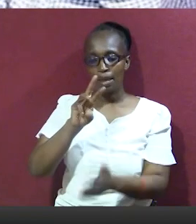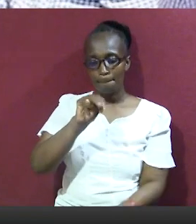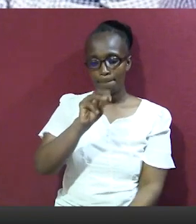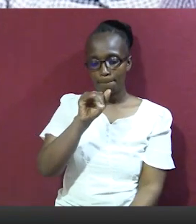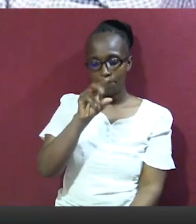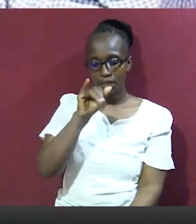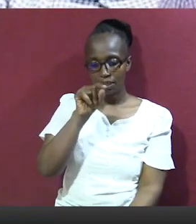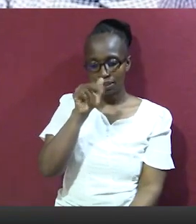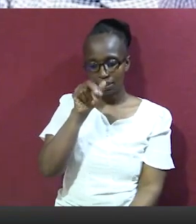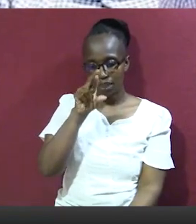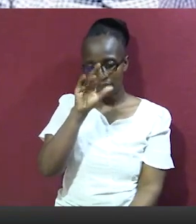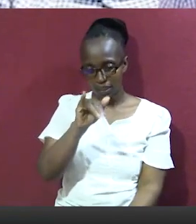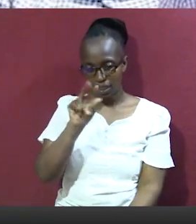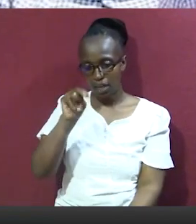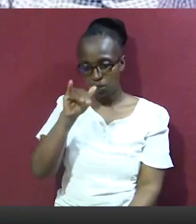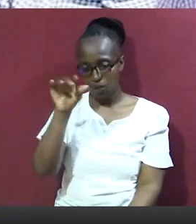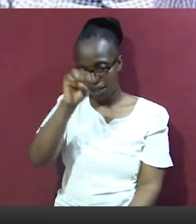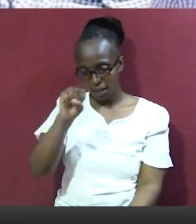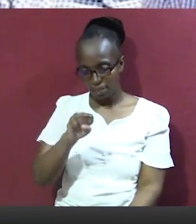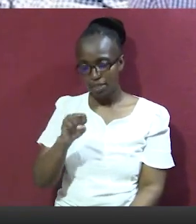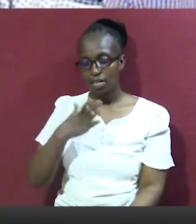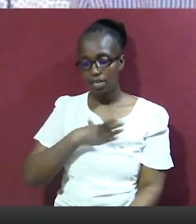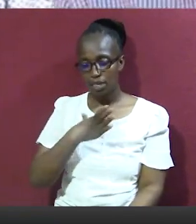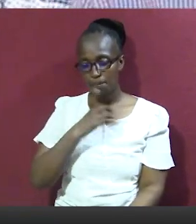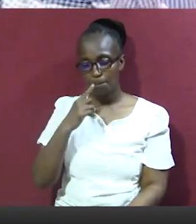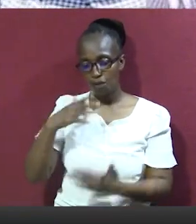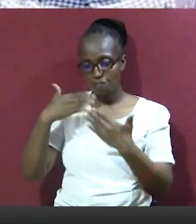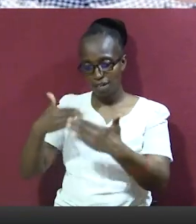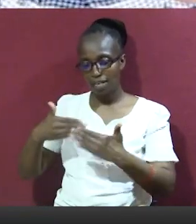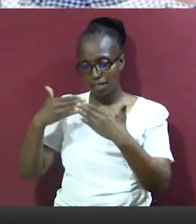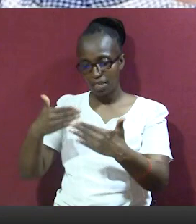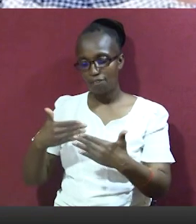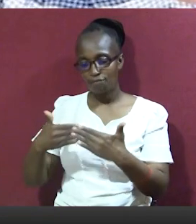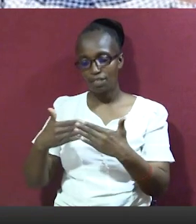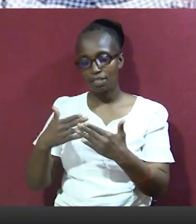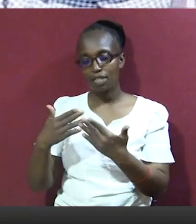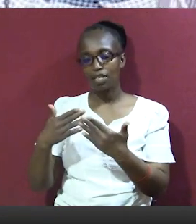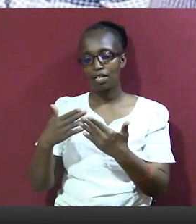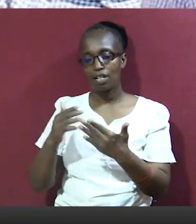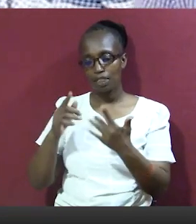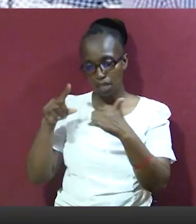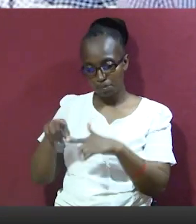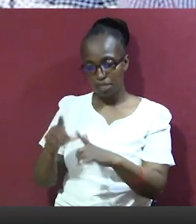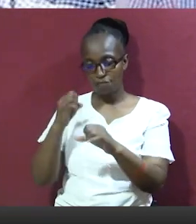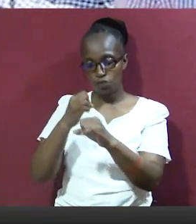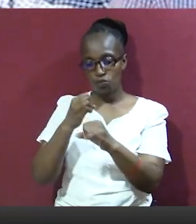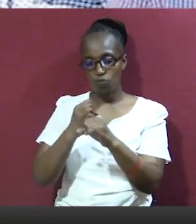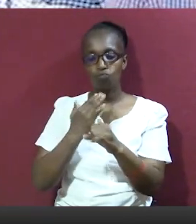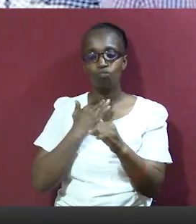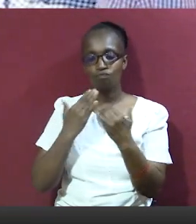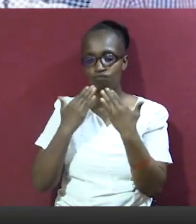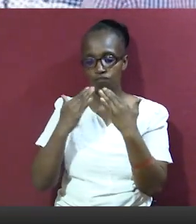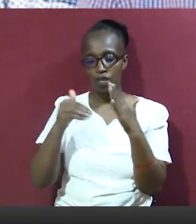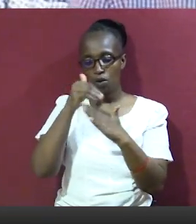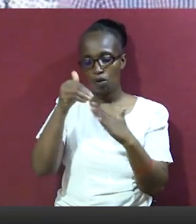and everybody, local people who have also provided labor to ensure that we are ready. And I take this opportunity on behalf of the people of Bungoma